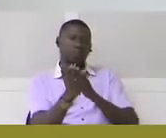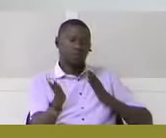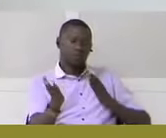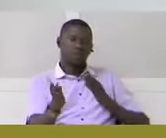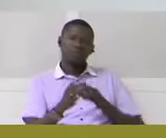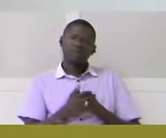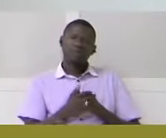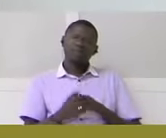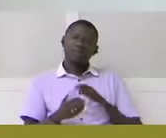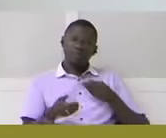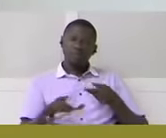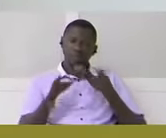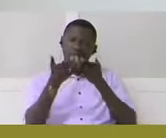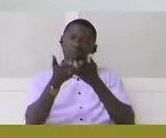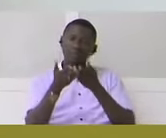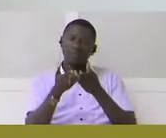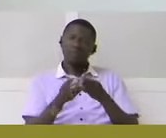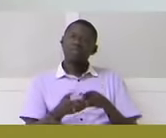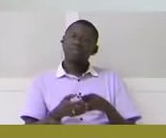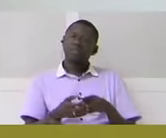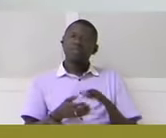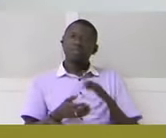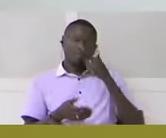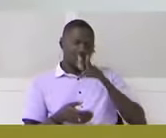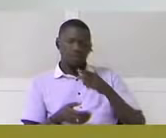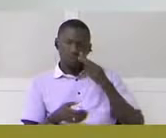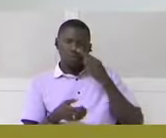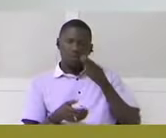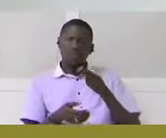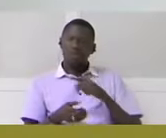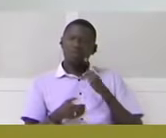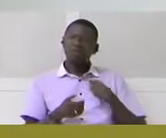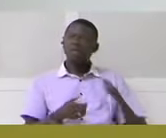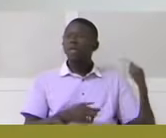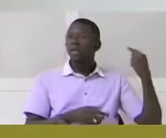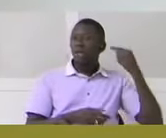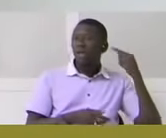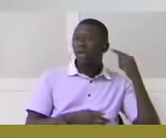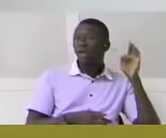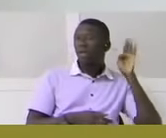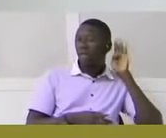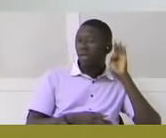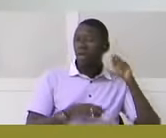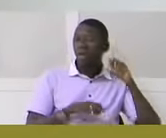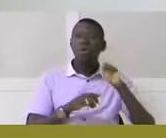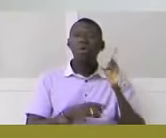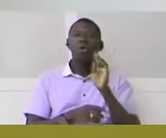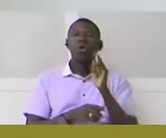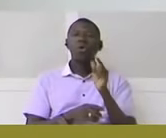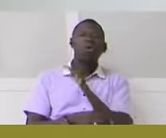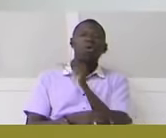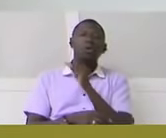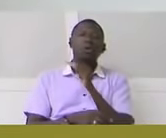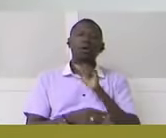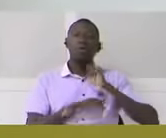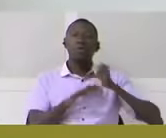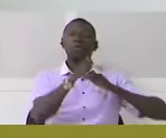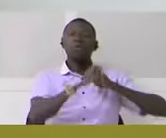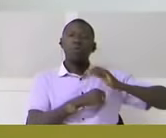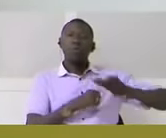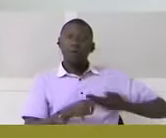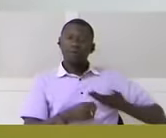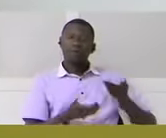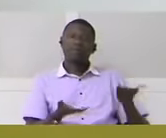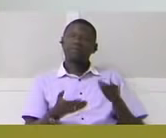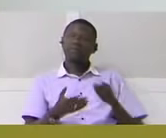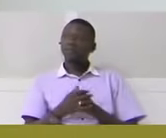them give them a chance to hear as we had. Others wives wol fon no sojarol men fa la je TRRC commande pour mol fon ay wol fon na kumo moy